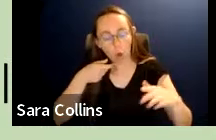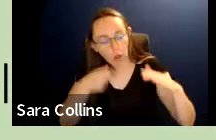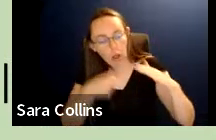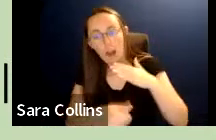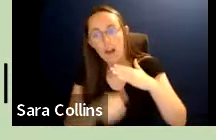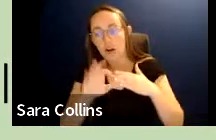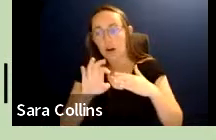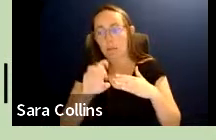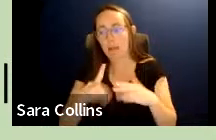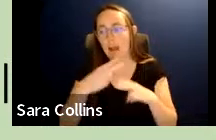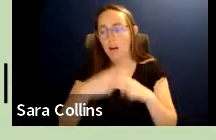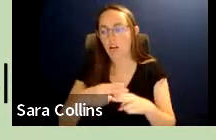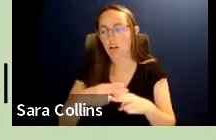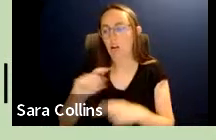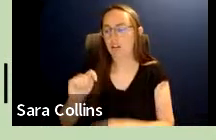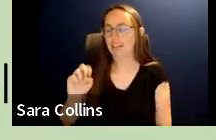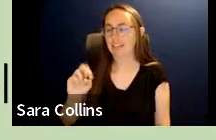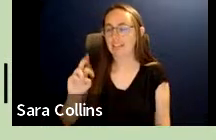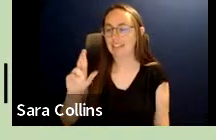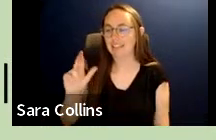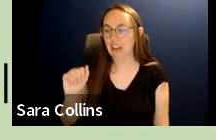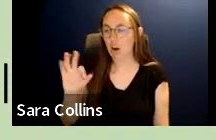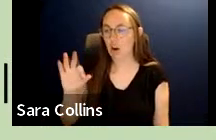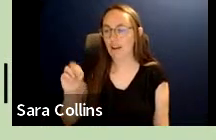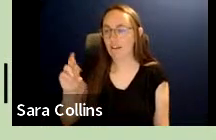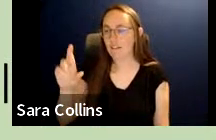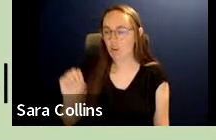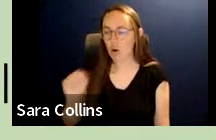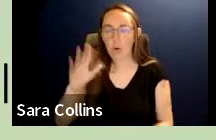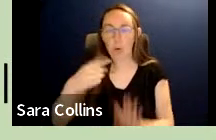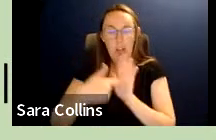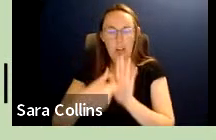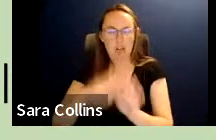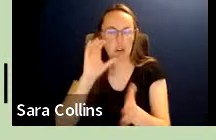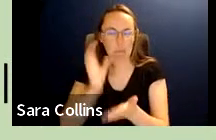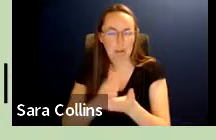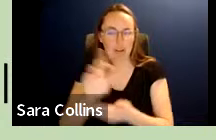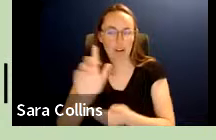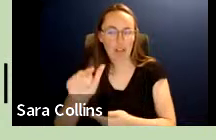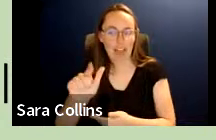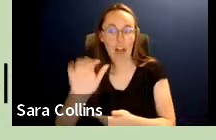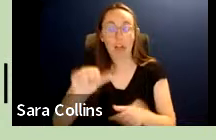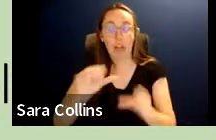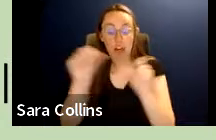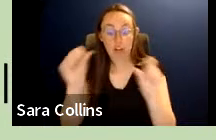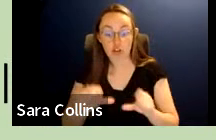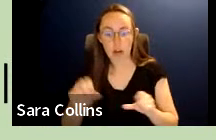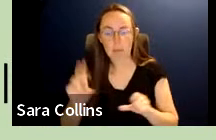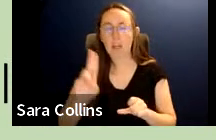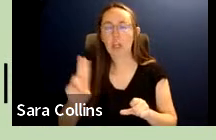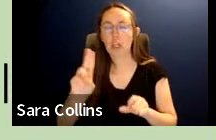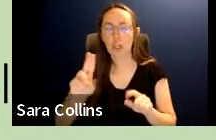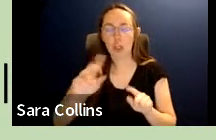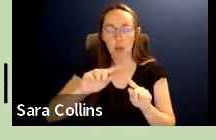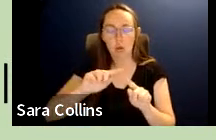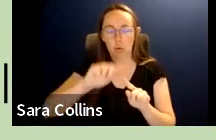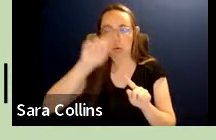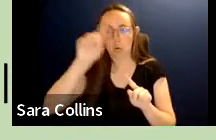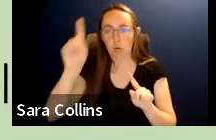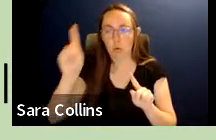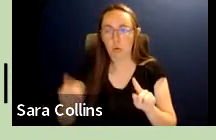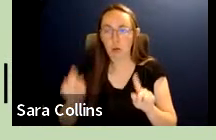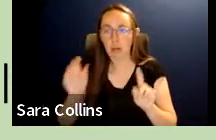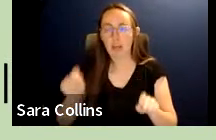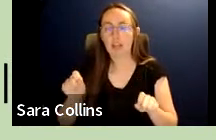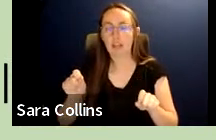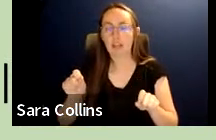show you some photos of later, that are actually U-shaped beds that can be rolled into and accessed